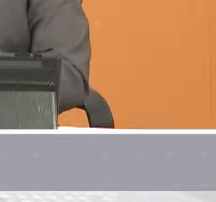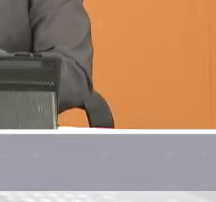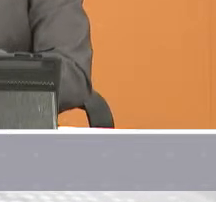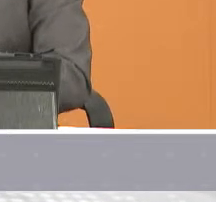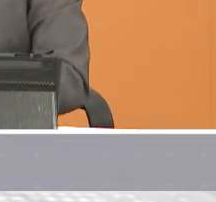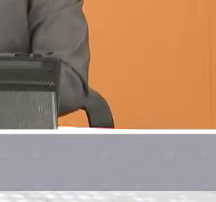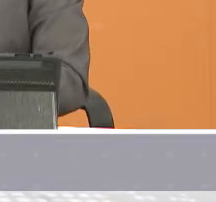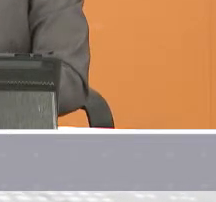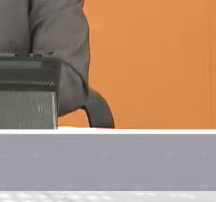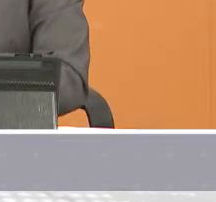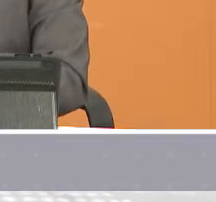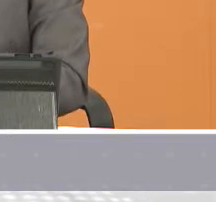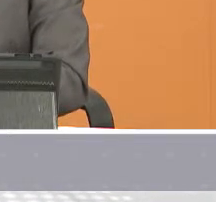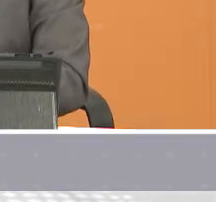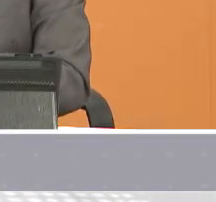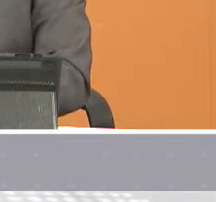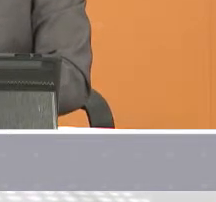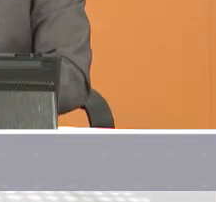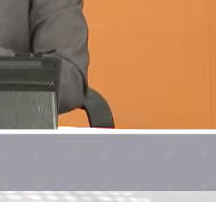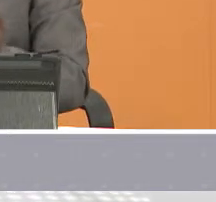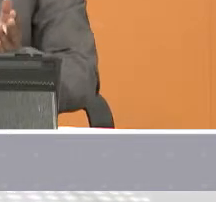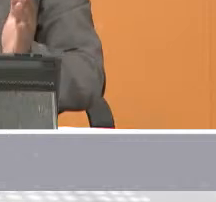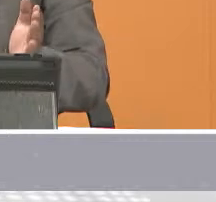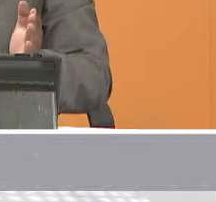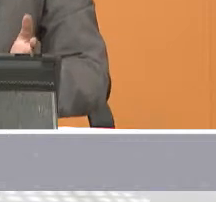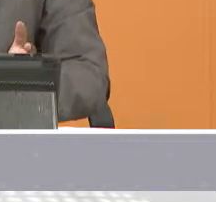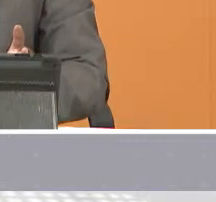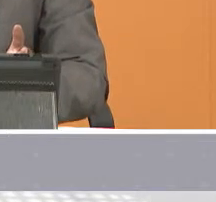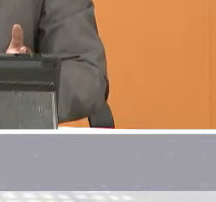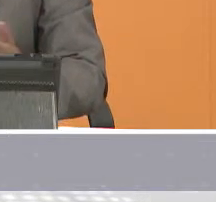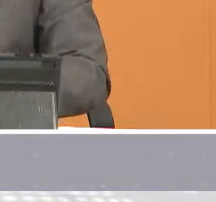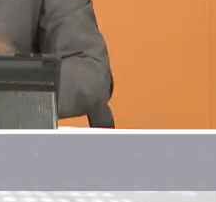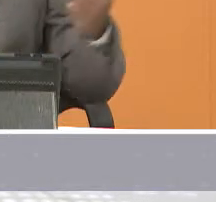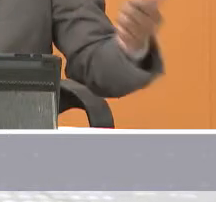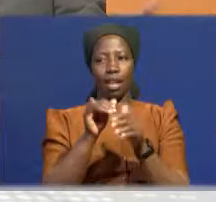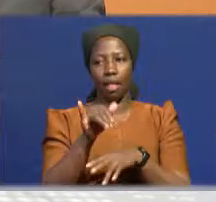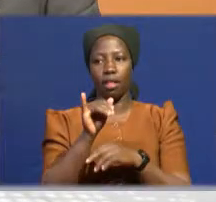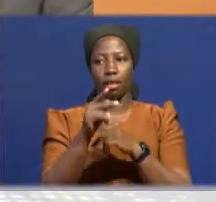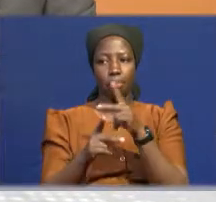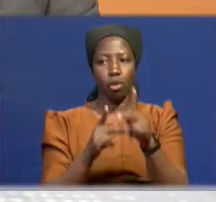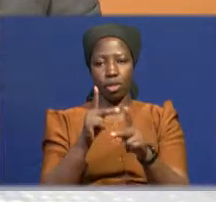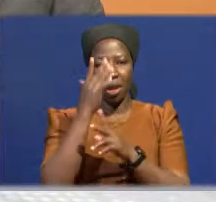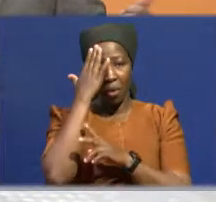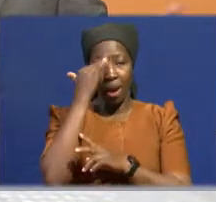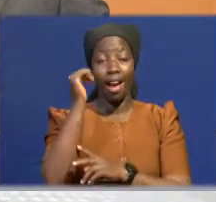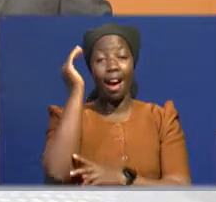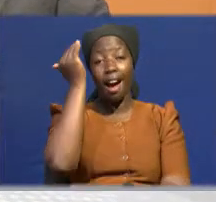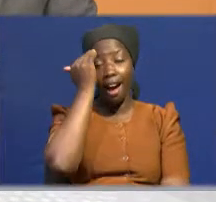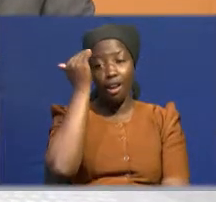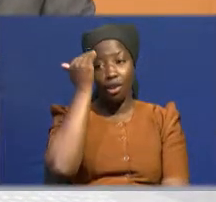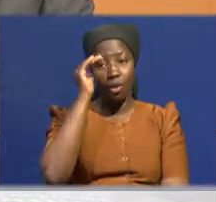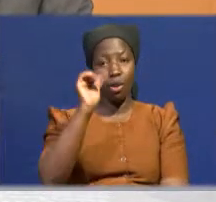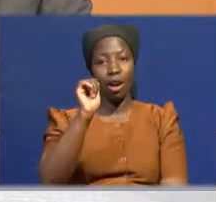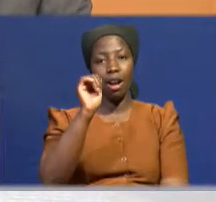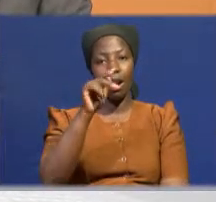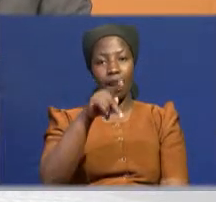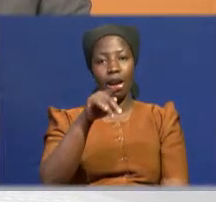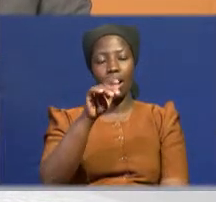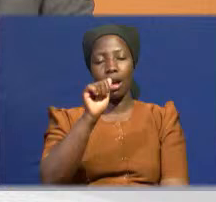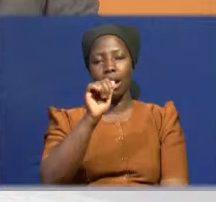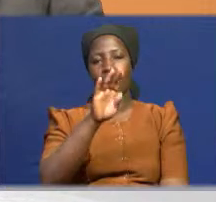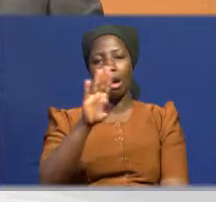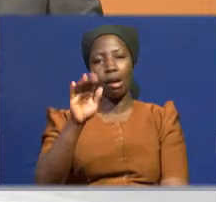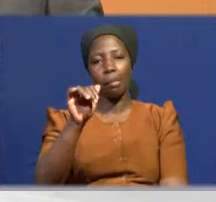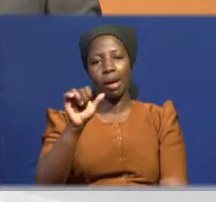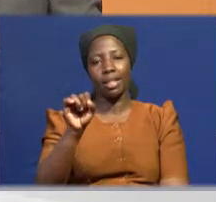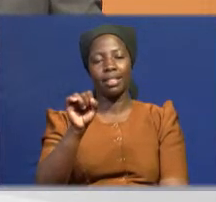perspective. Medical intervention. Just take us through that process, because I know Abbas and Kariba will also be coming in